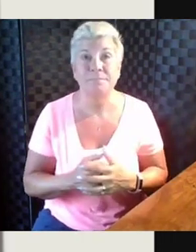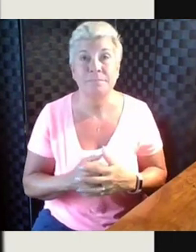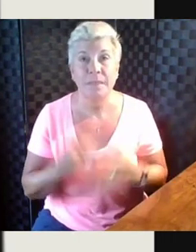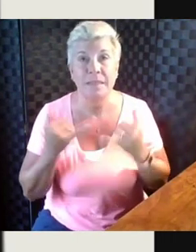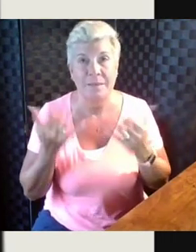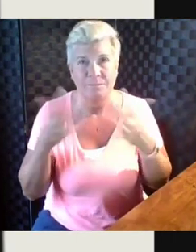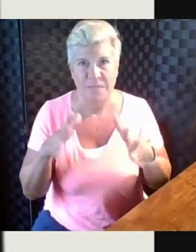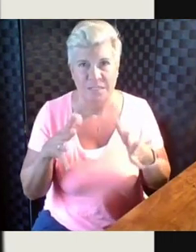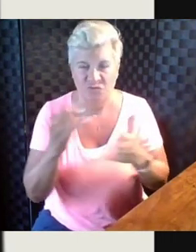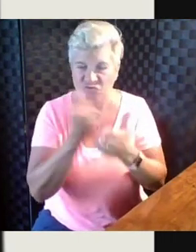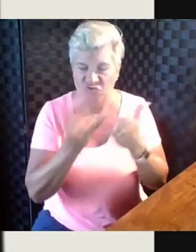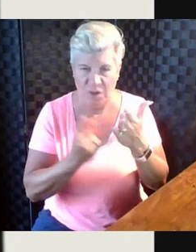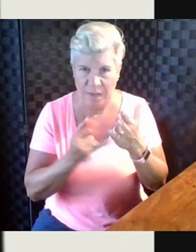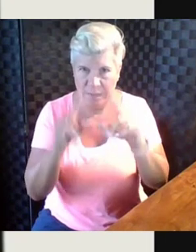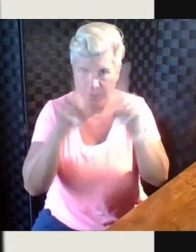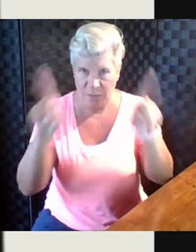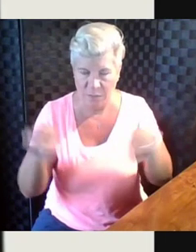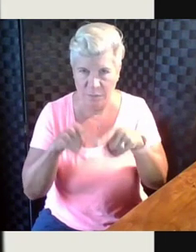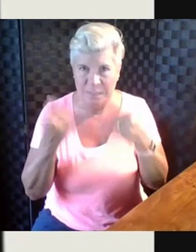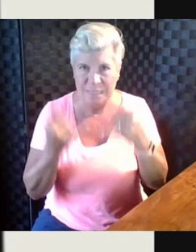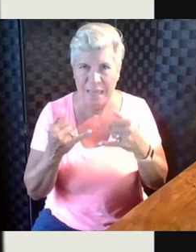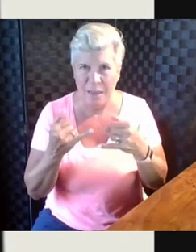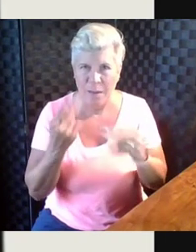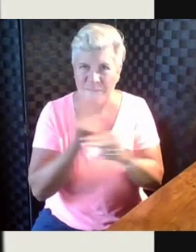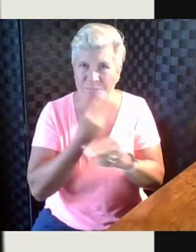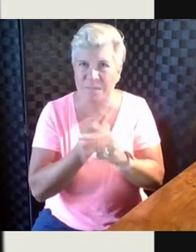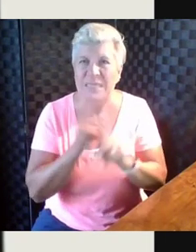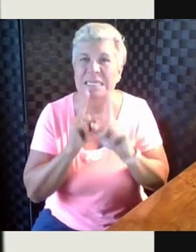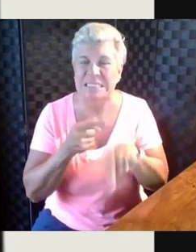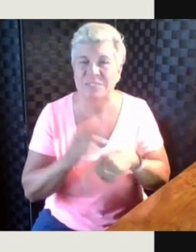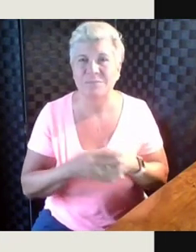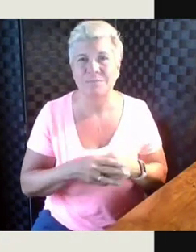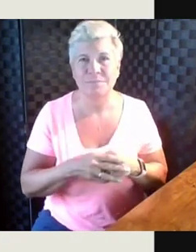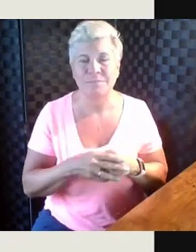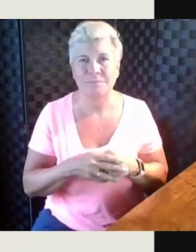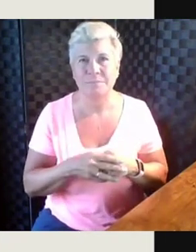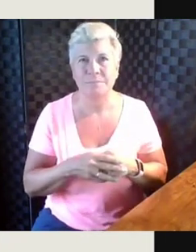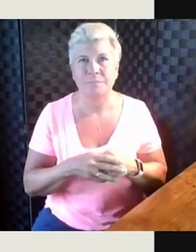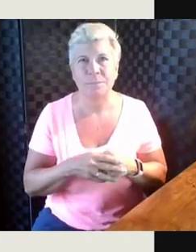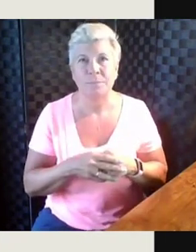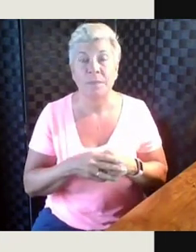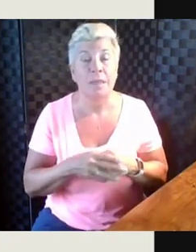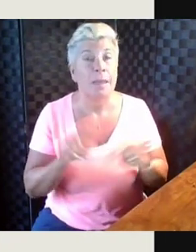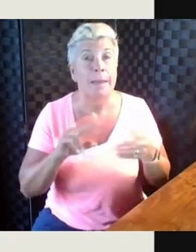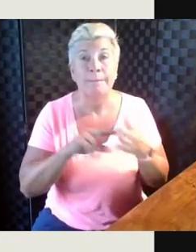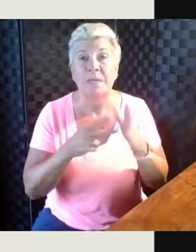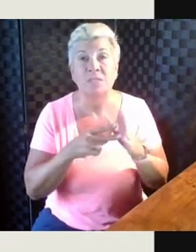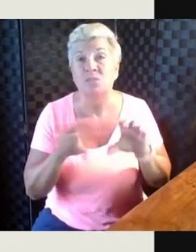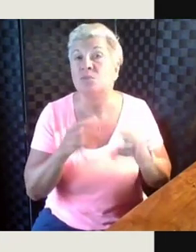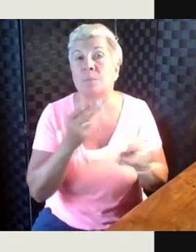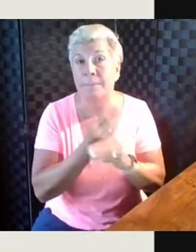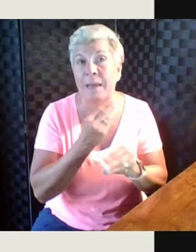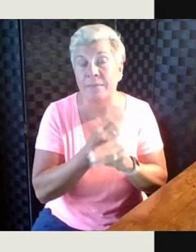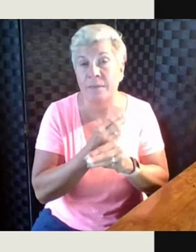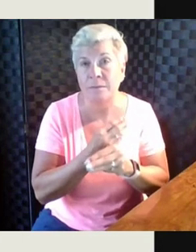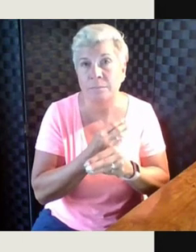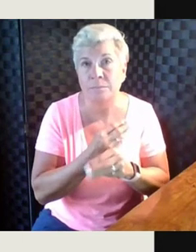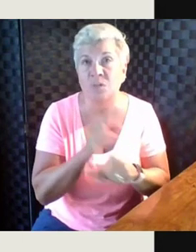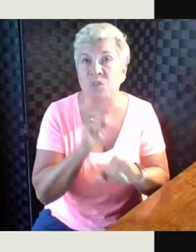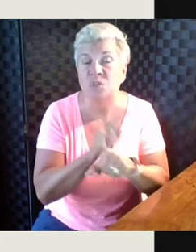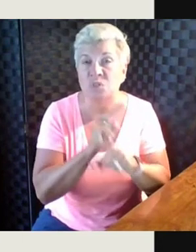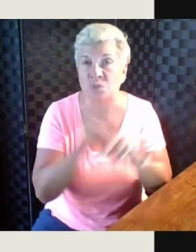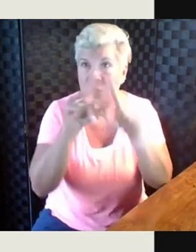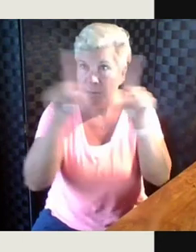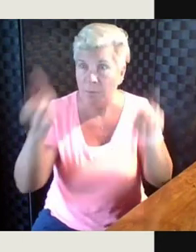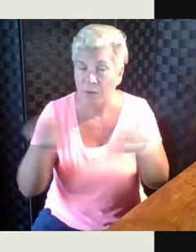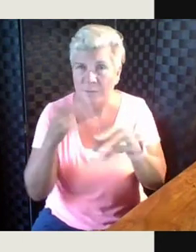I'm done drawing my model. Now I'm going to compute the answer. This just means that I need to do my math. So let's use our